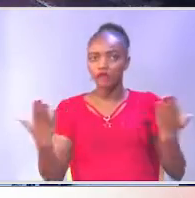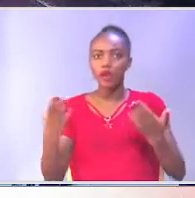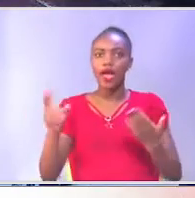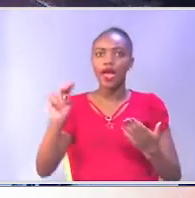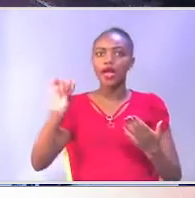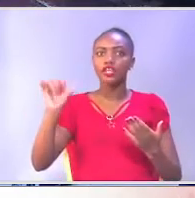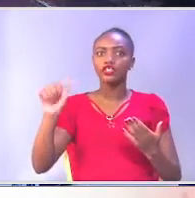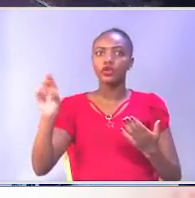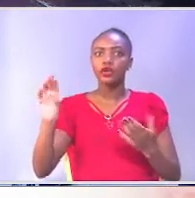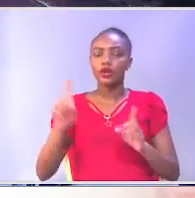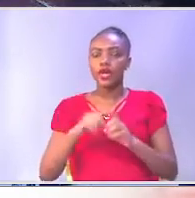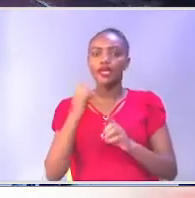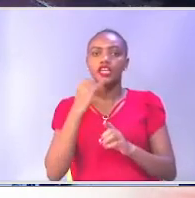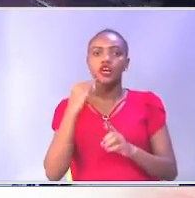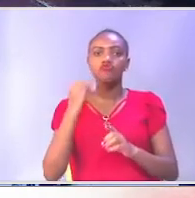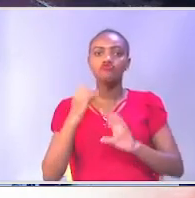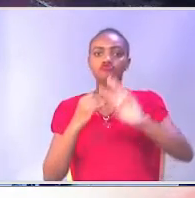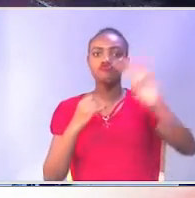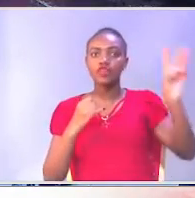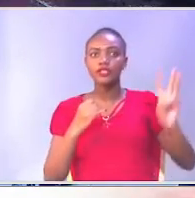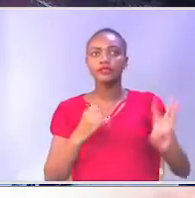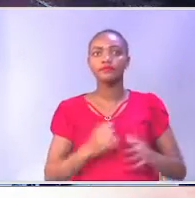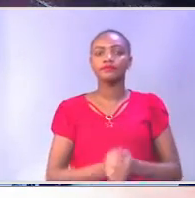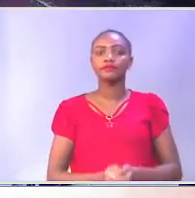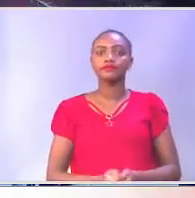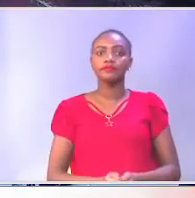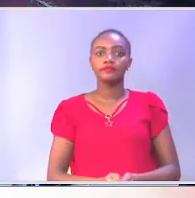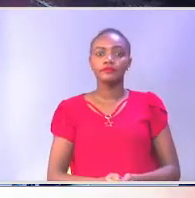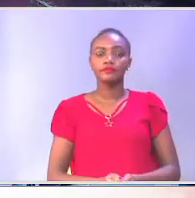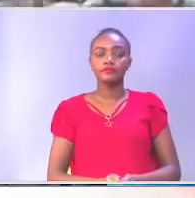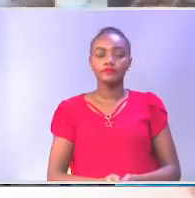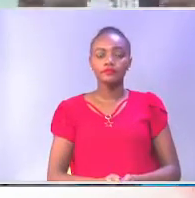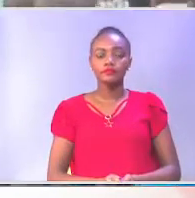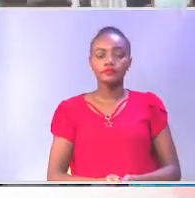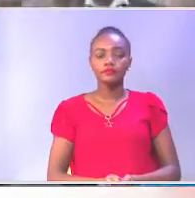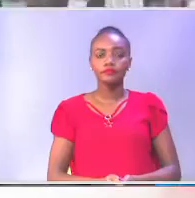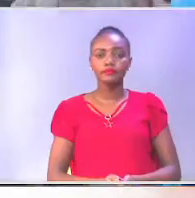West. This story has been produced by Nakuru-based reporter Titi Josephine.